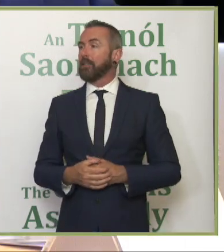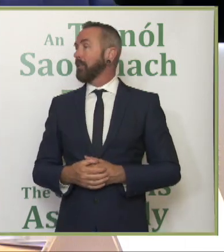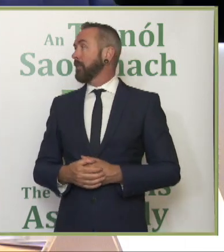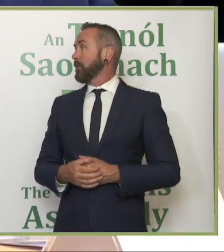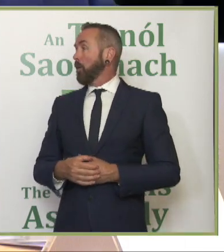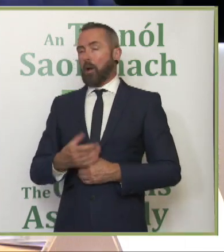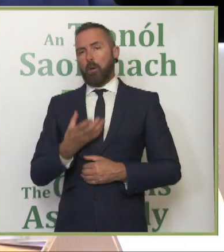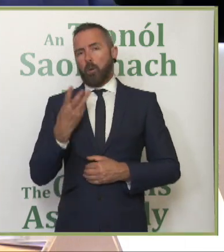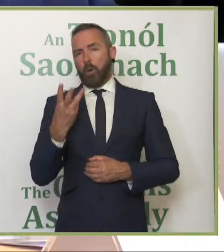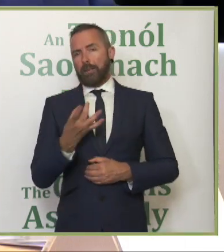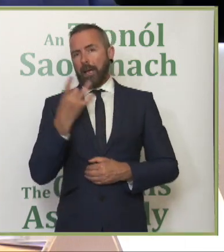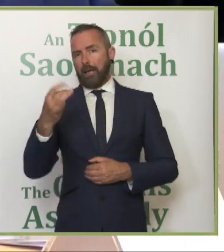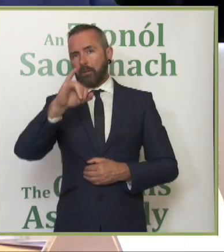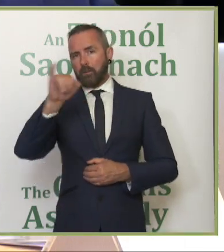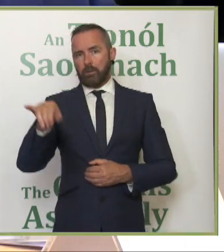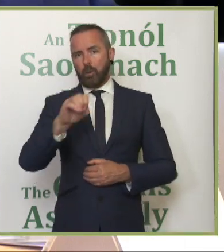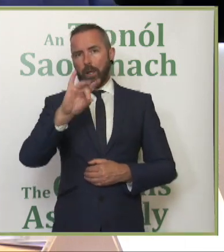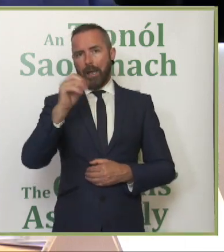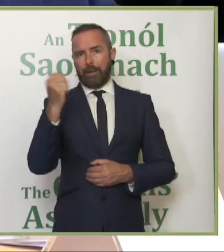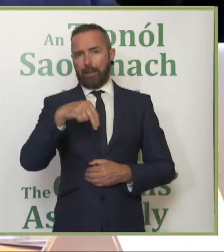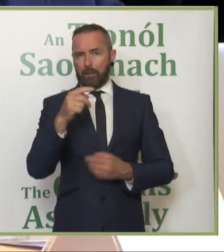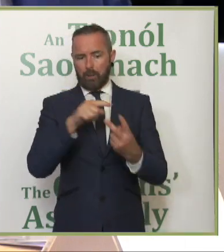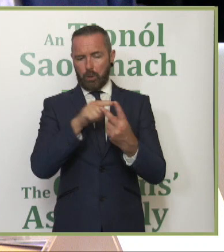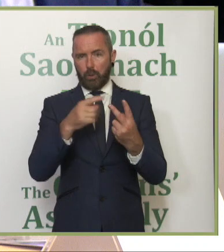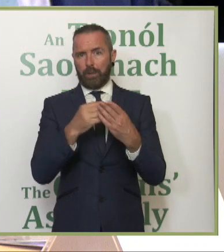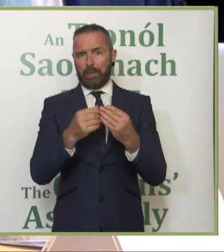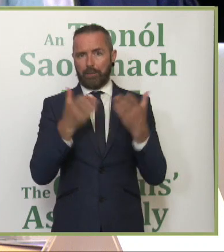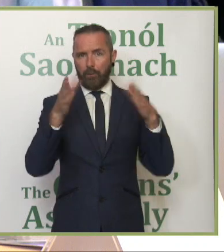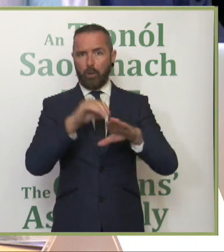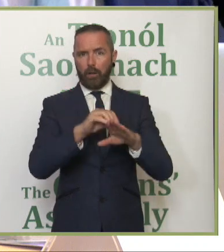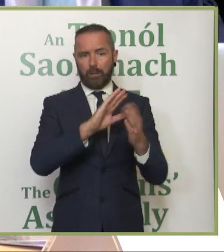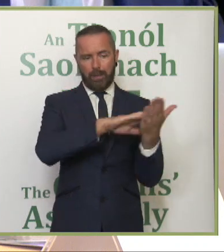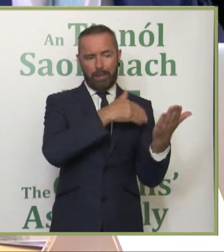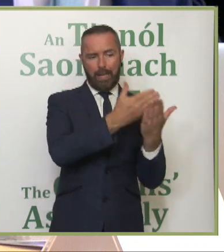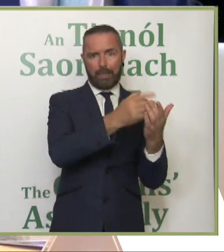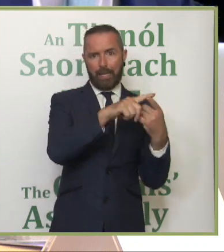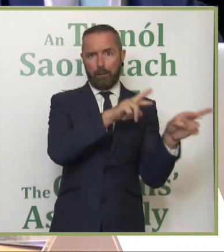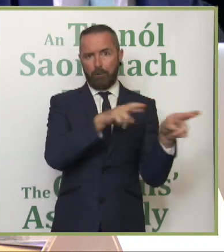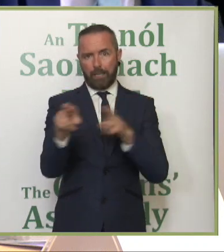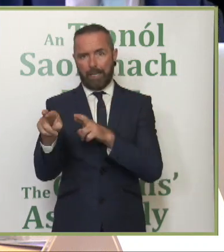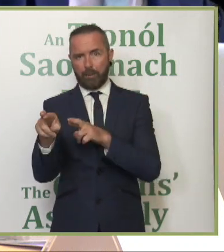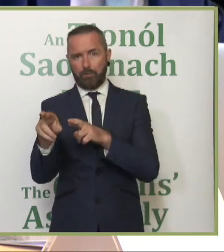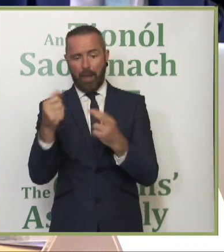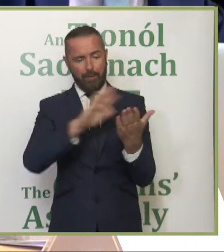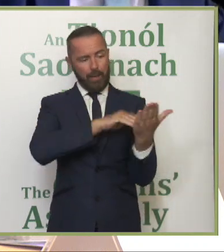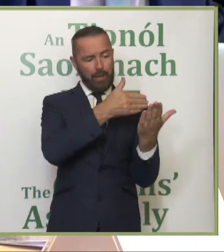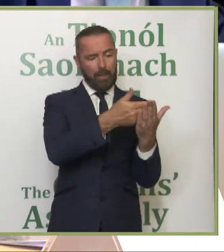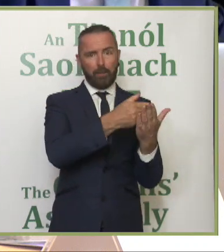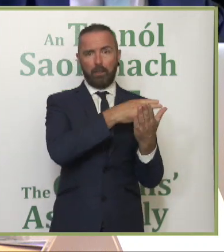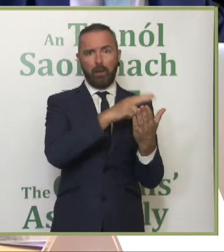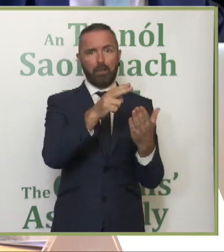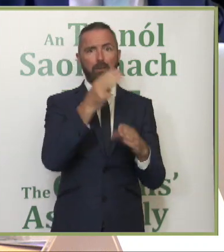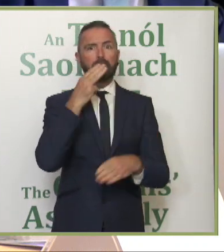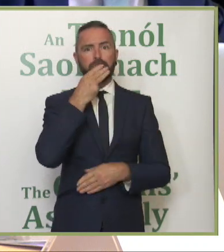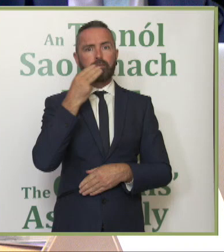issues, which is legislation and regulation, and, you know, having the legislation doesn't necessarily guarantee anything. So have you any views just